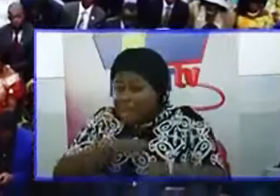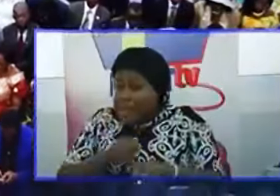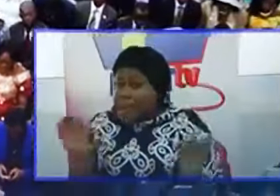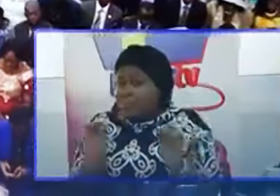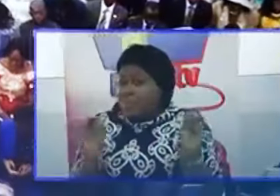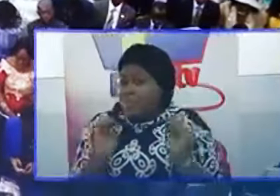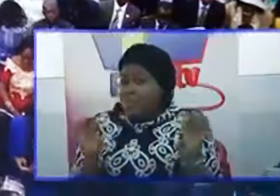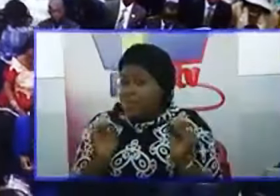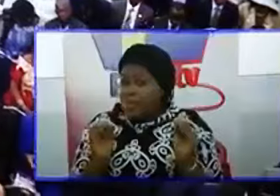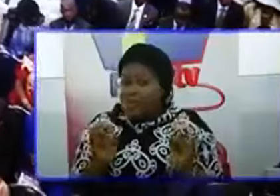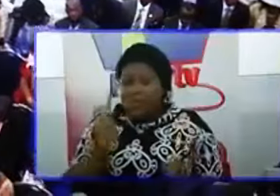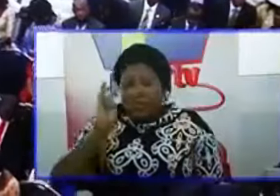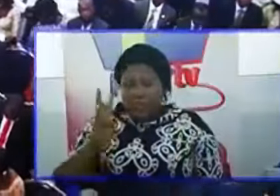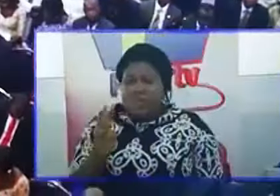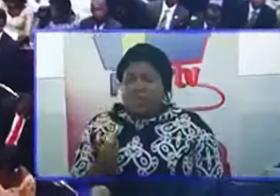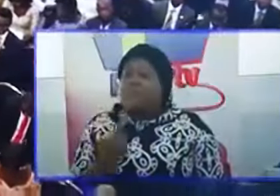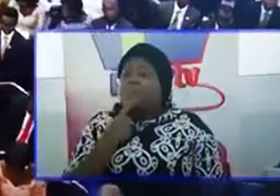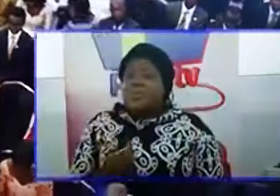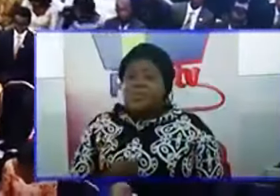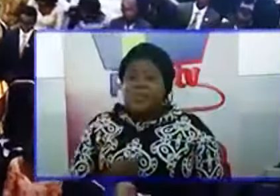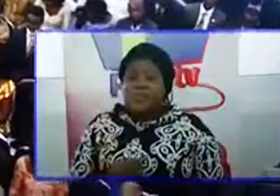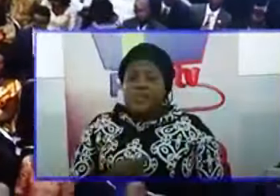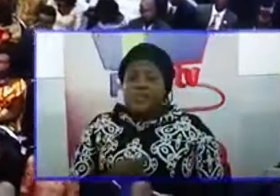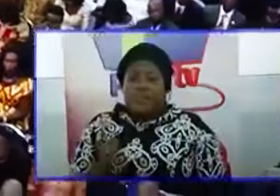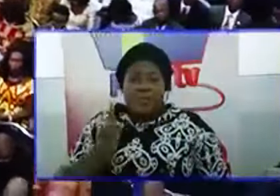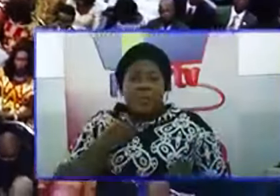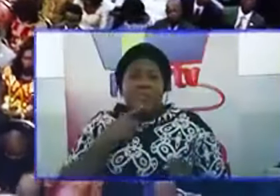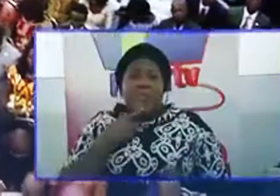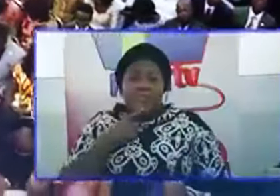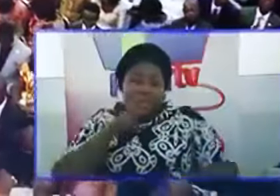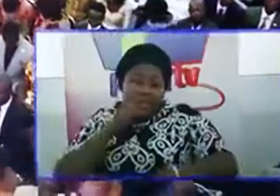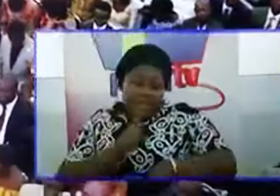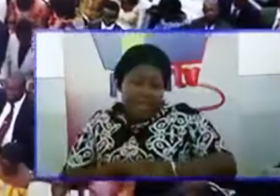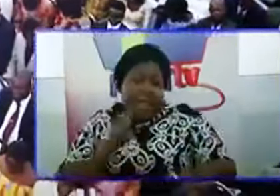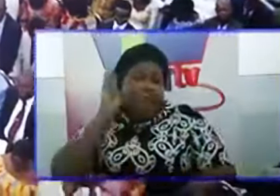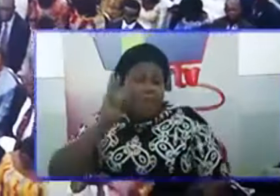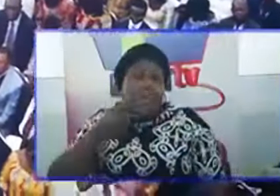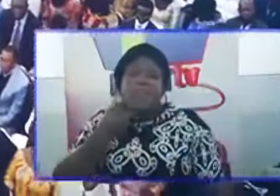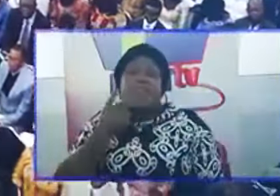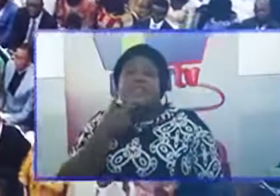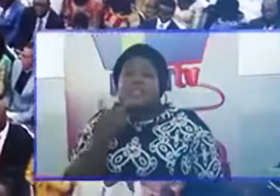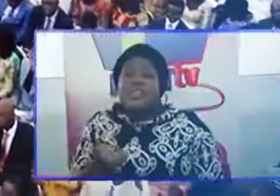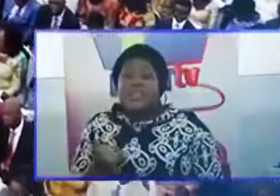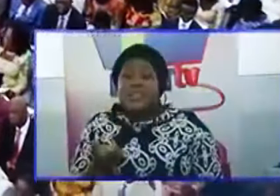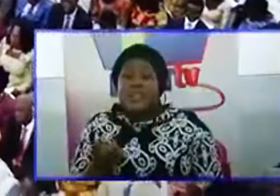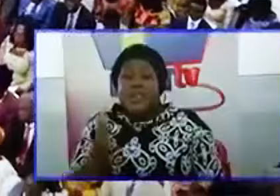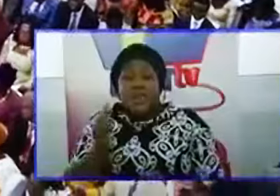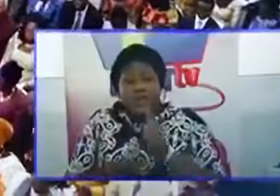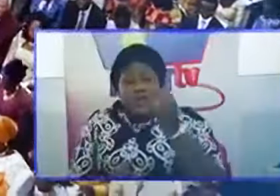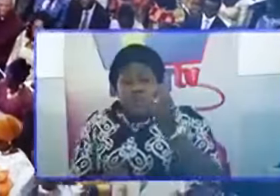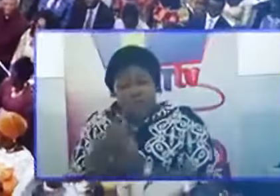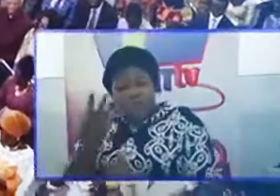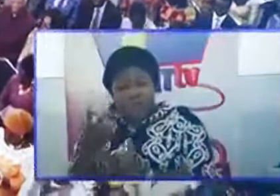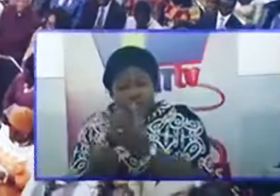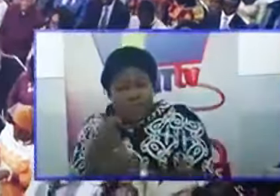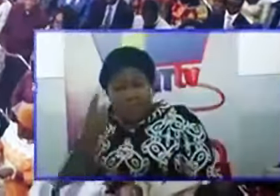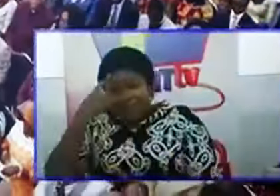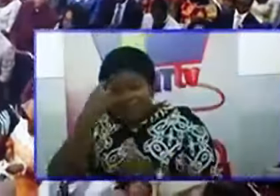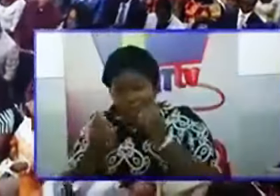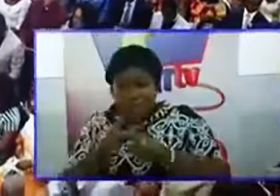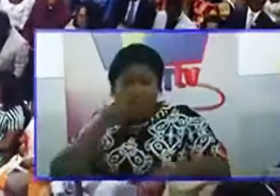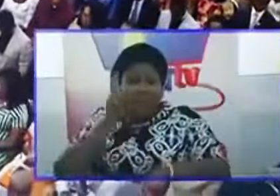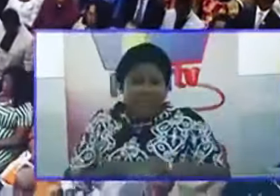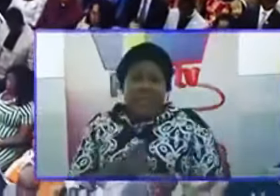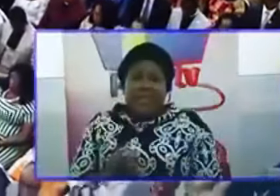regret. That is why we said that time will tell. All of us are growing. We are growing because of time. Some